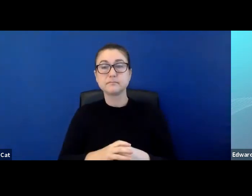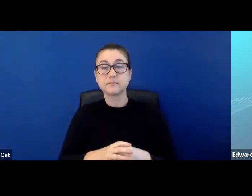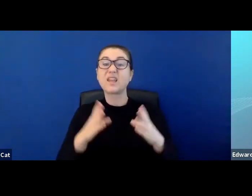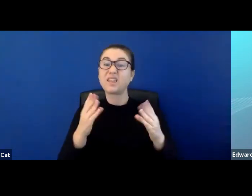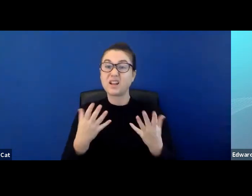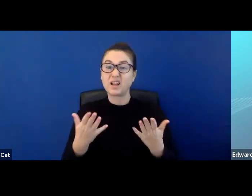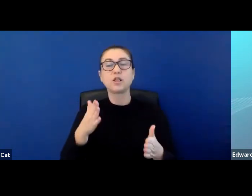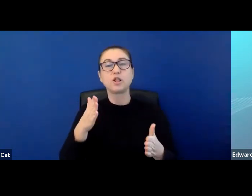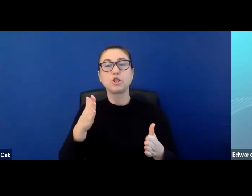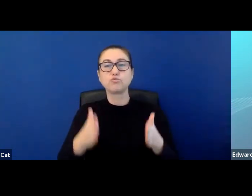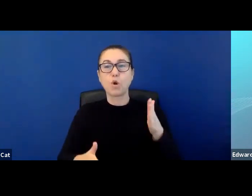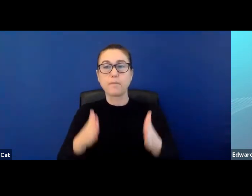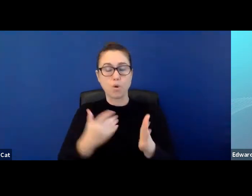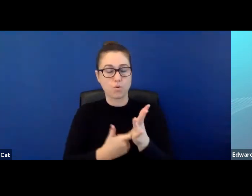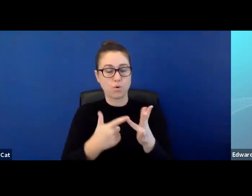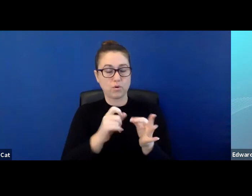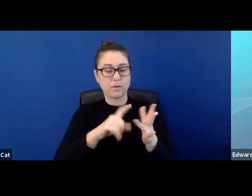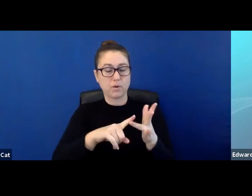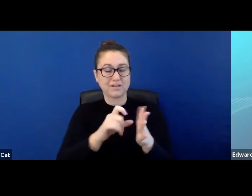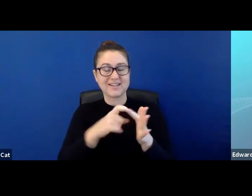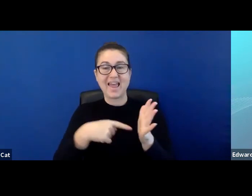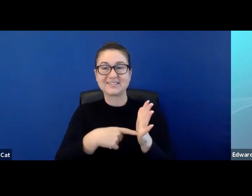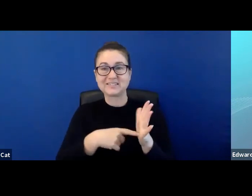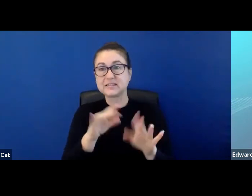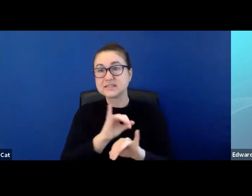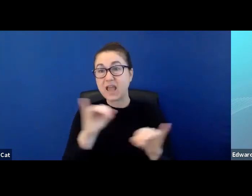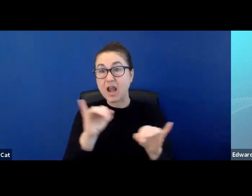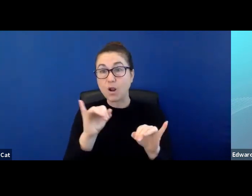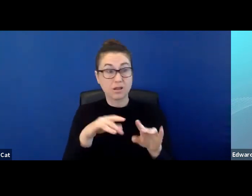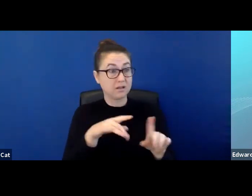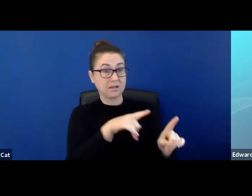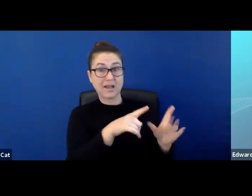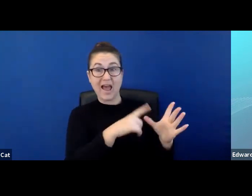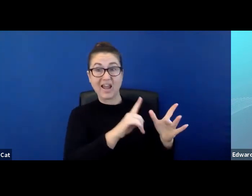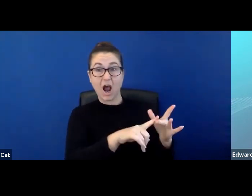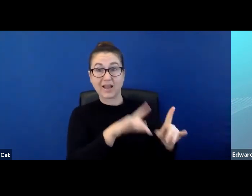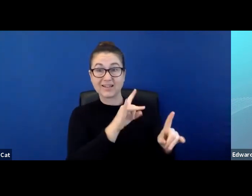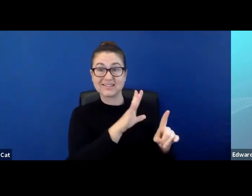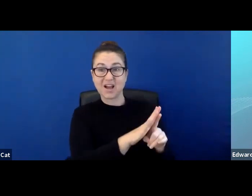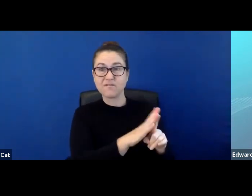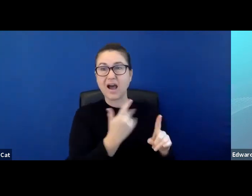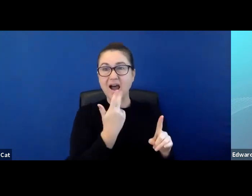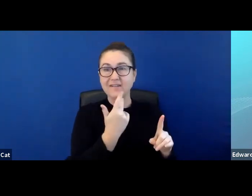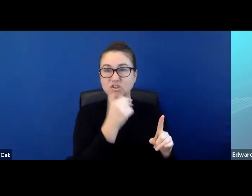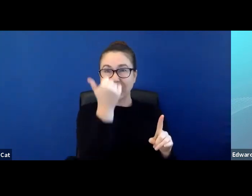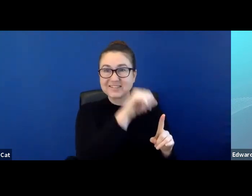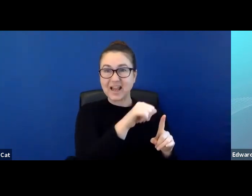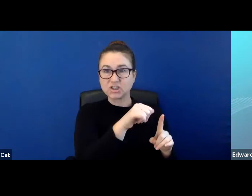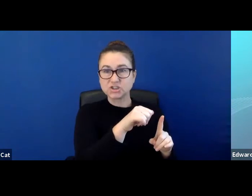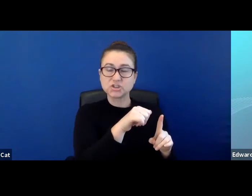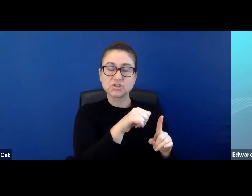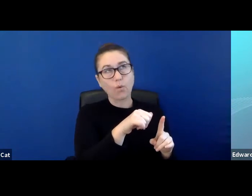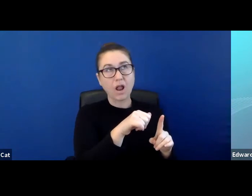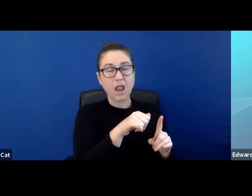so-called robo-debt scandal, where artificial intelligence, or really not a particularly sophisticated form of